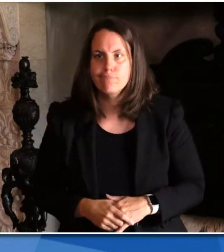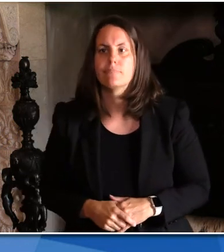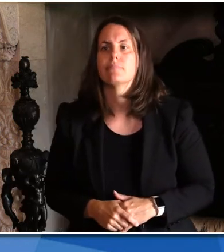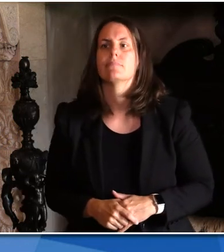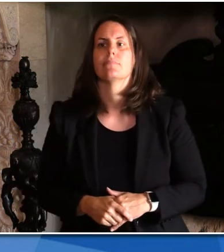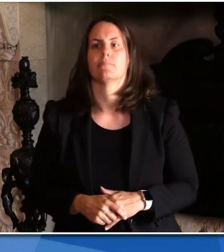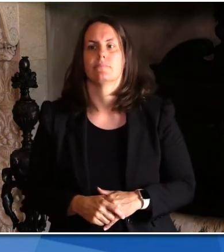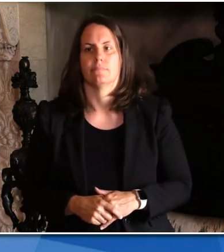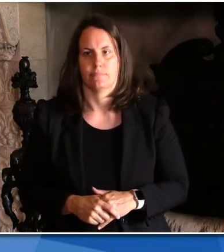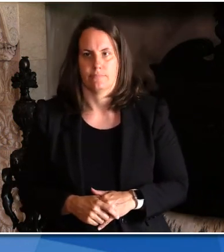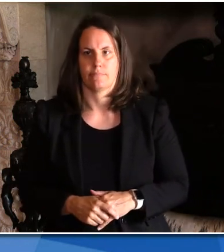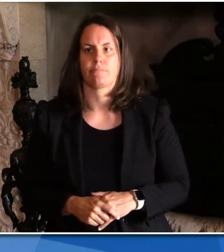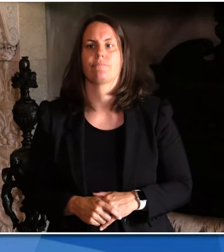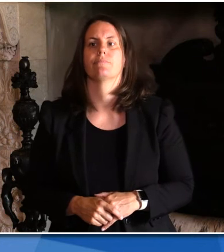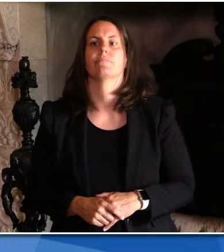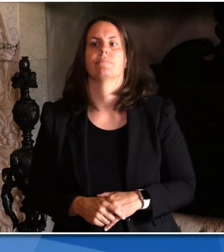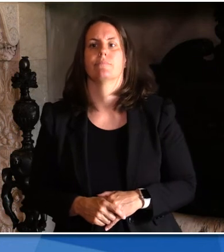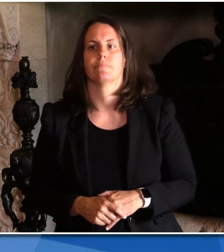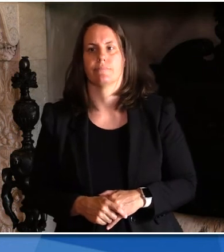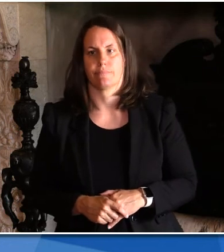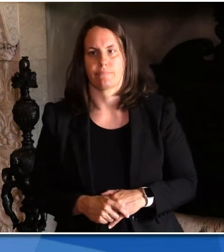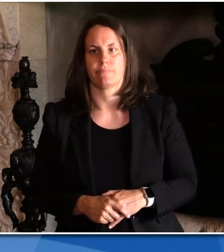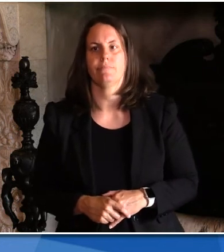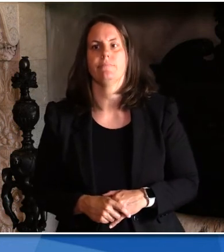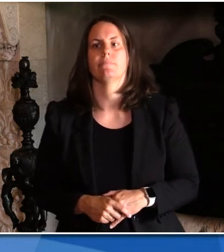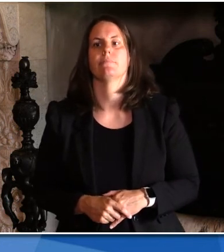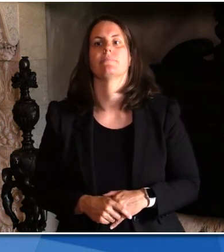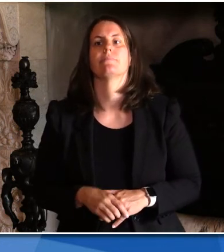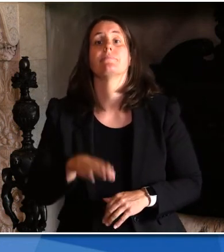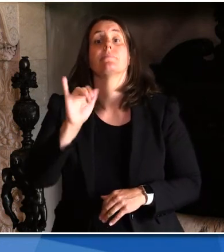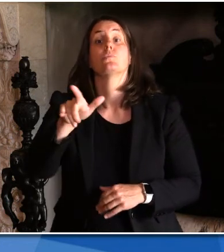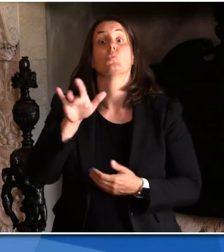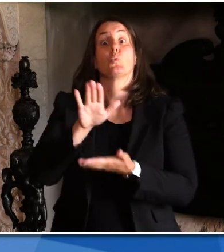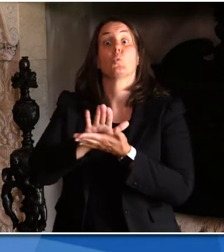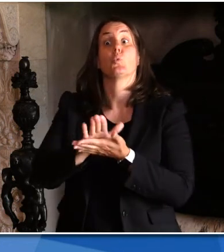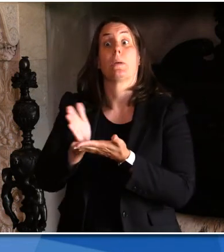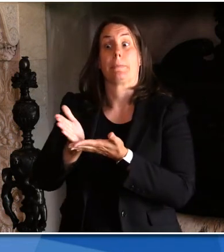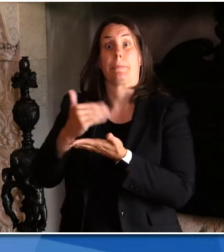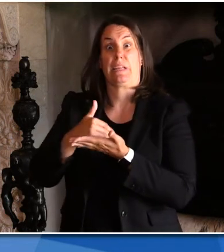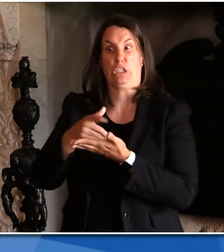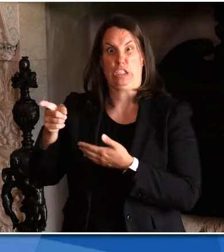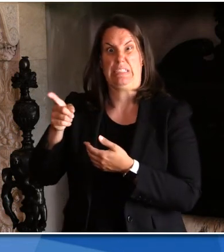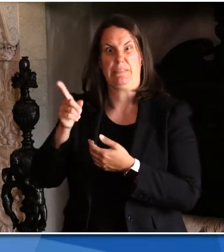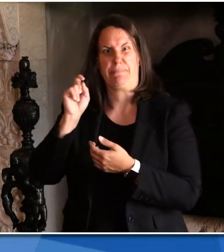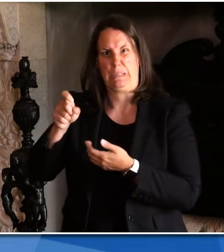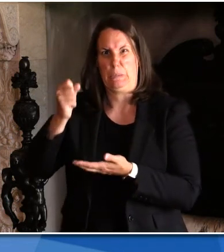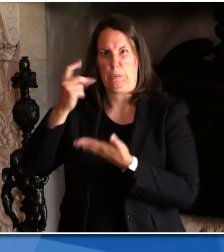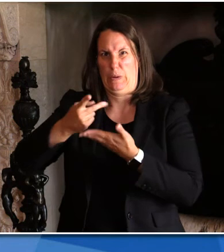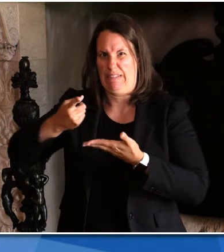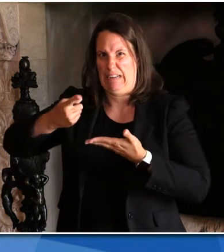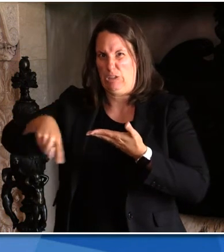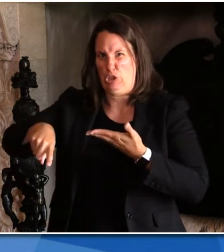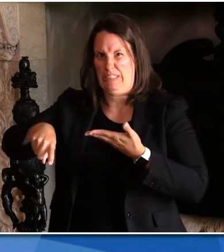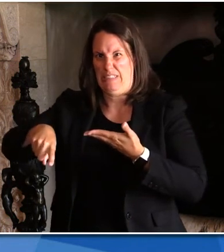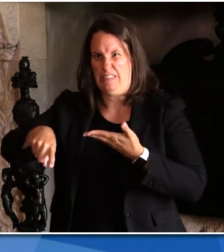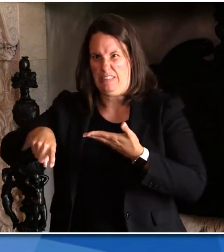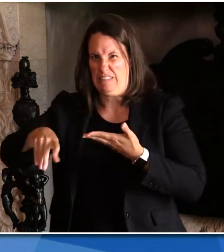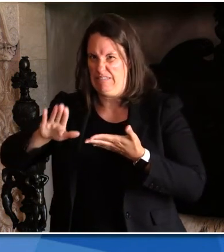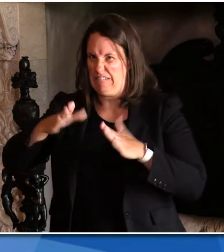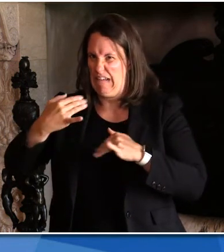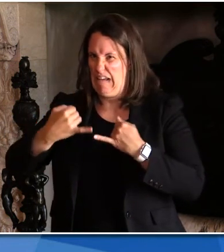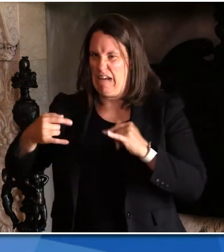budget approval is just a week or so away, and leaders here in Madison have talked about operating with